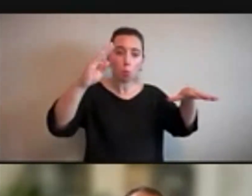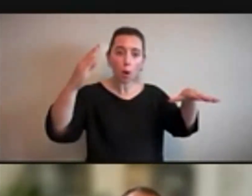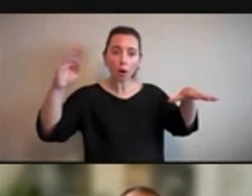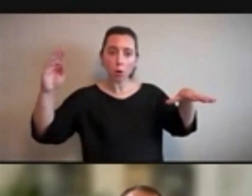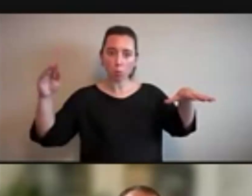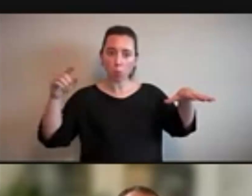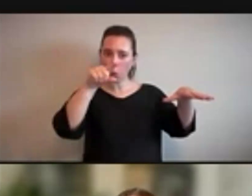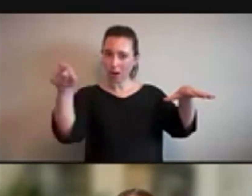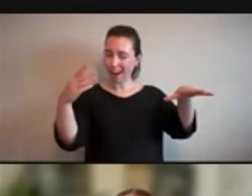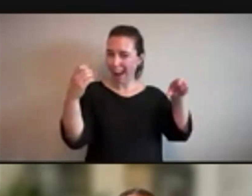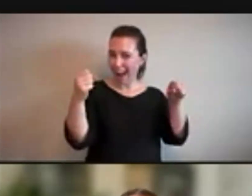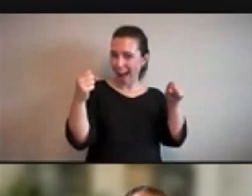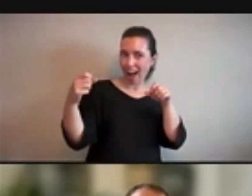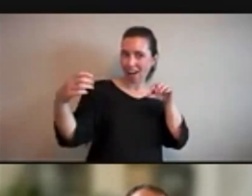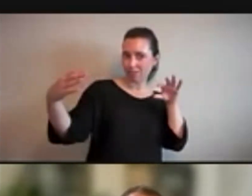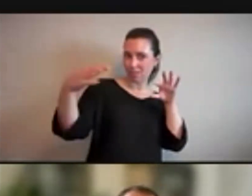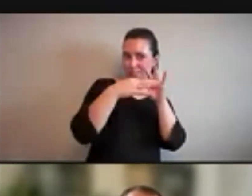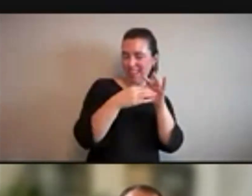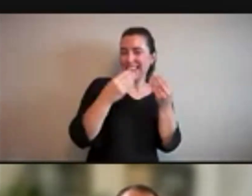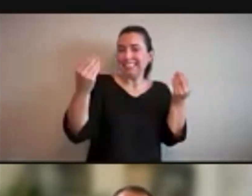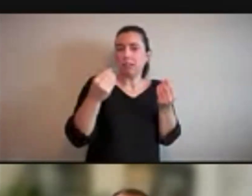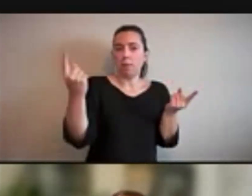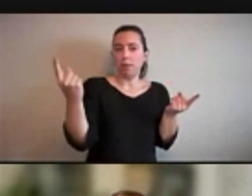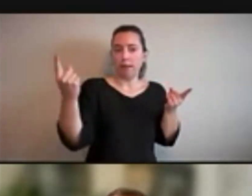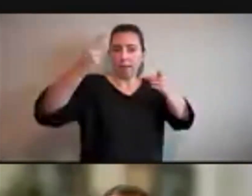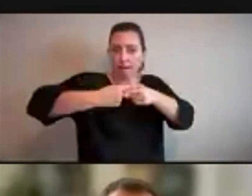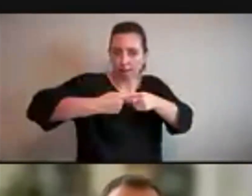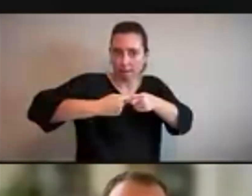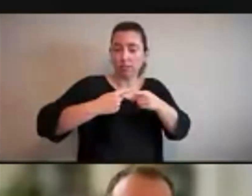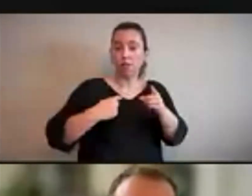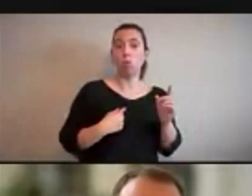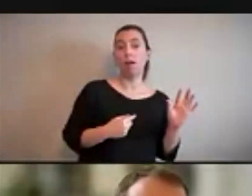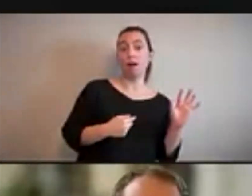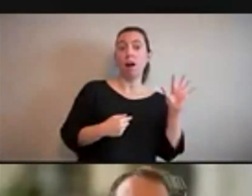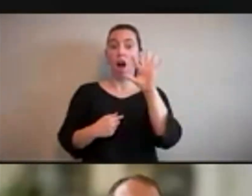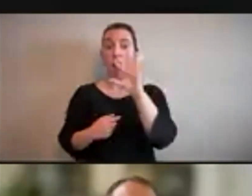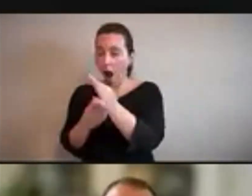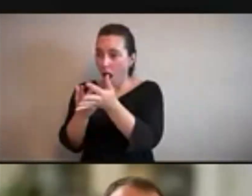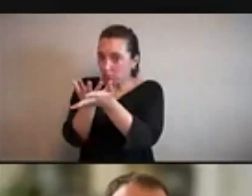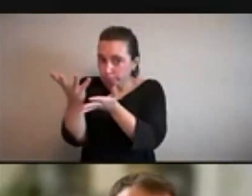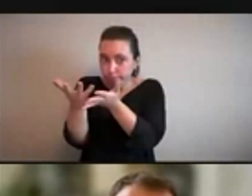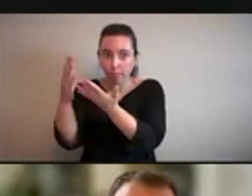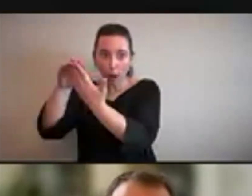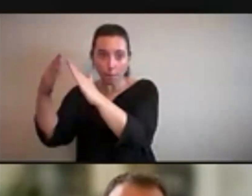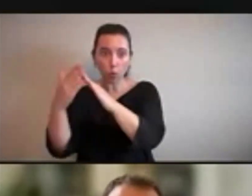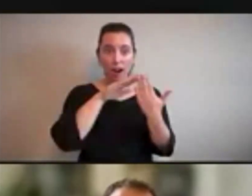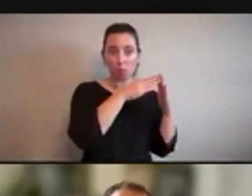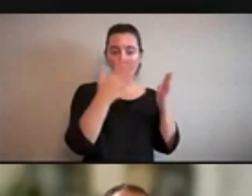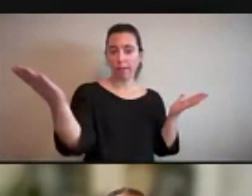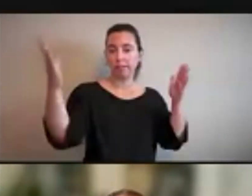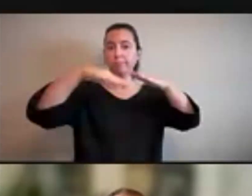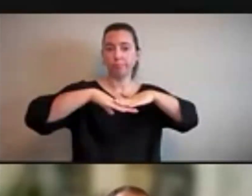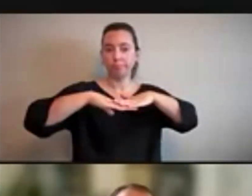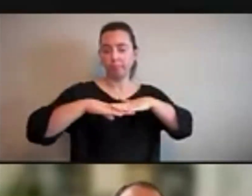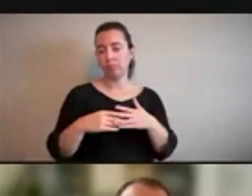linchpin between the overall community and the different communities in the university. And having said this, of course it is difficult,